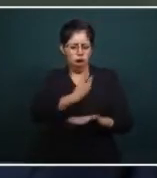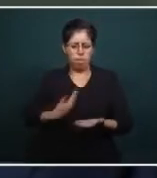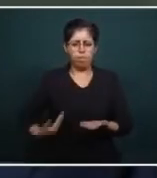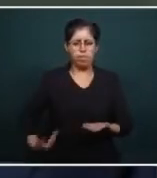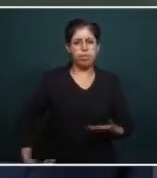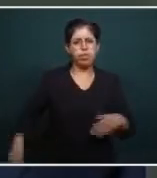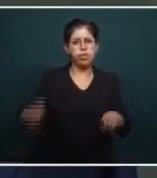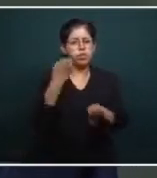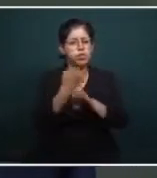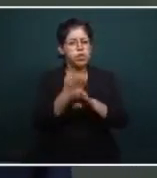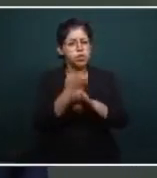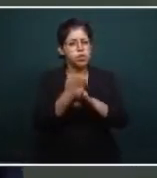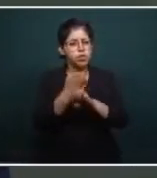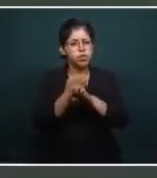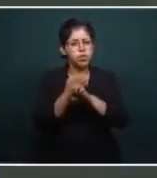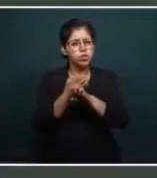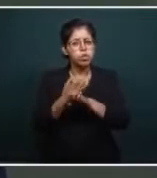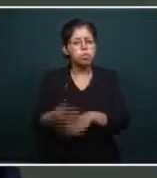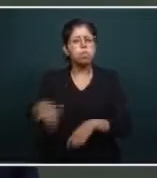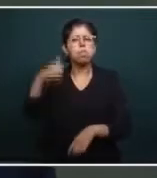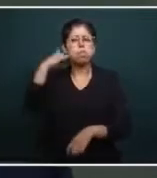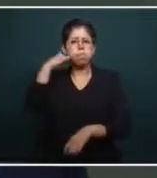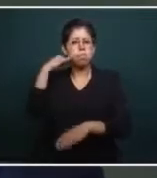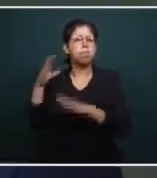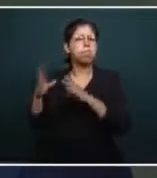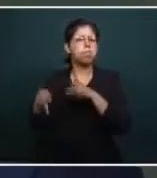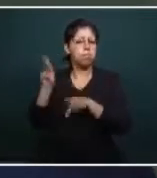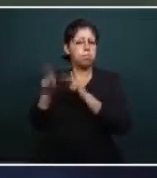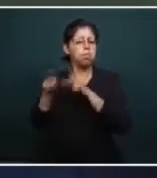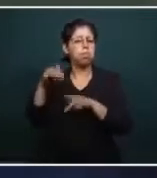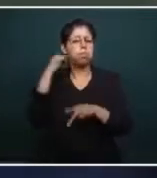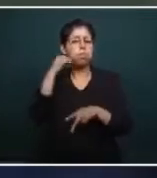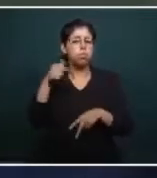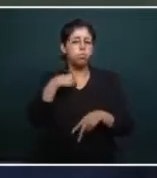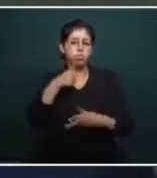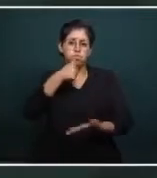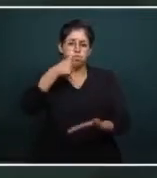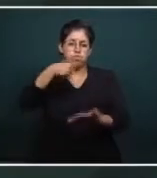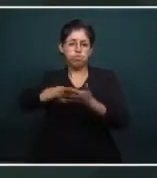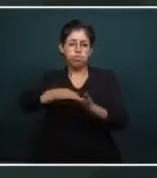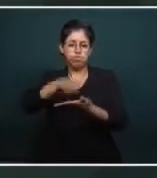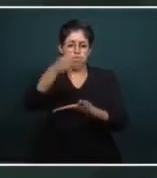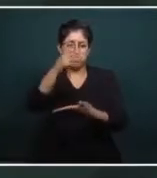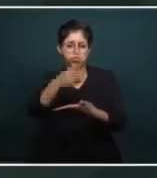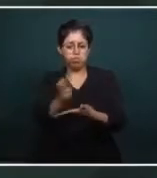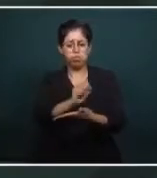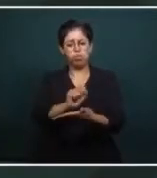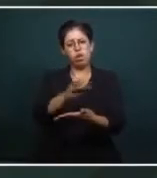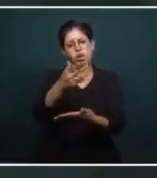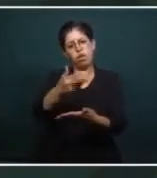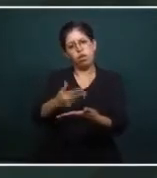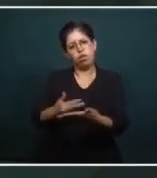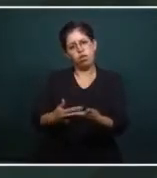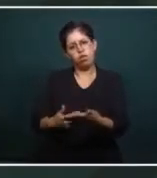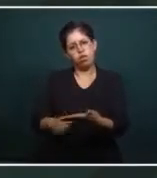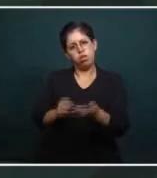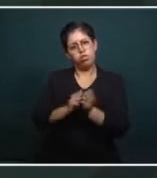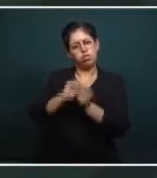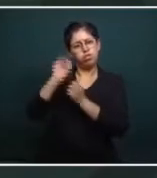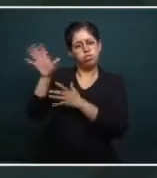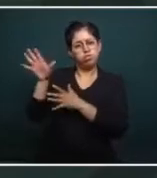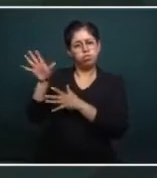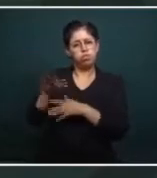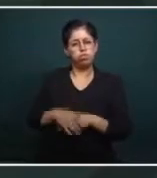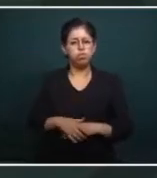the President Ante Donald Trump conversaciones telefónicas como en una via carta que le envié telephone calls and also in a letter I sent